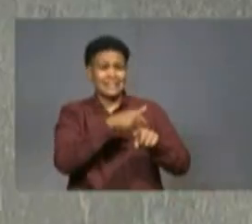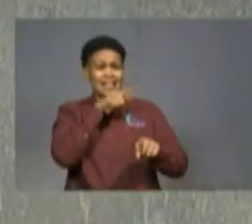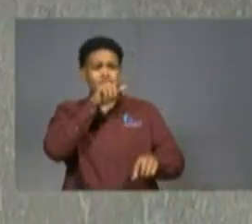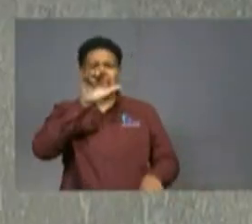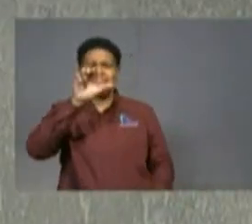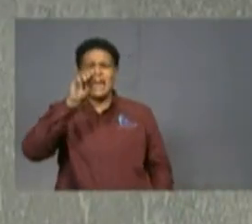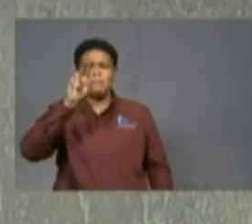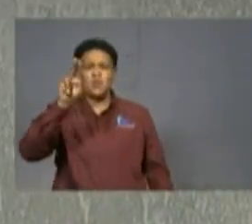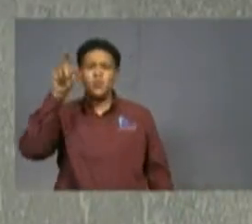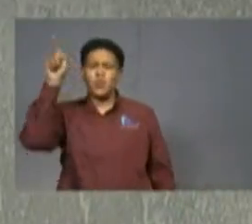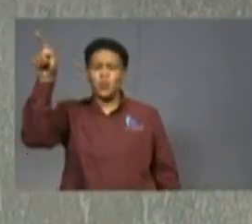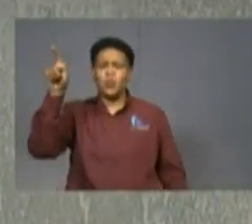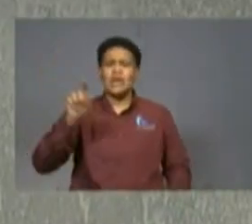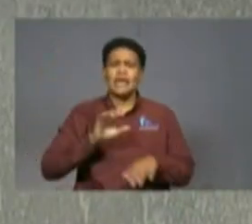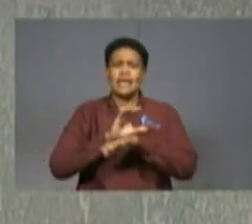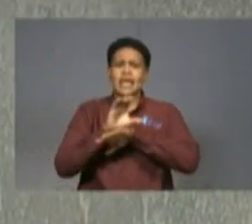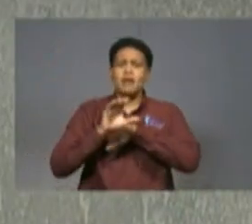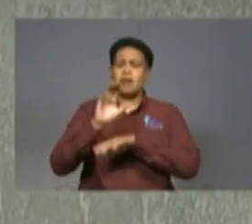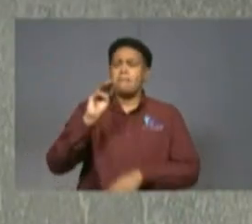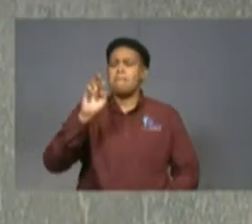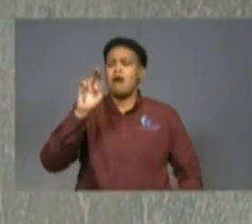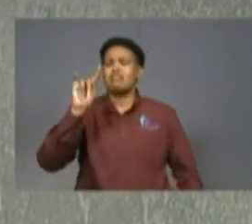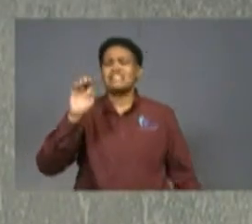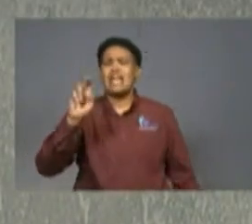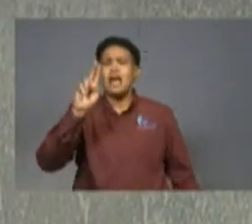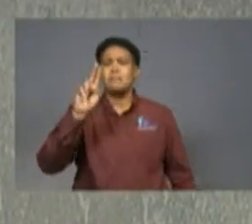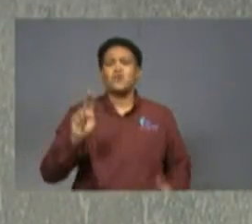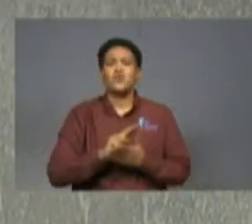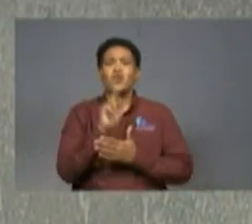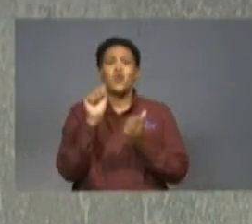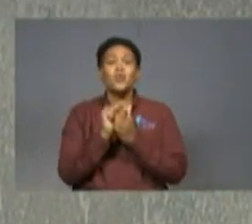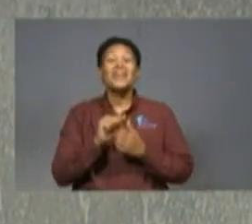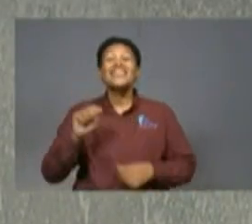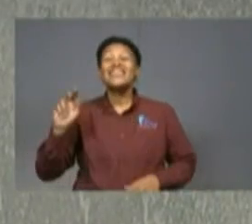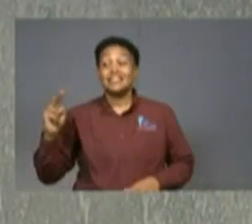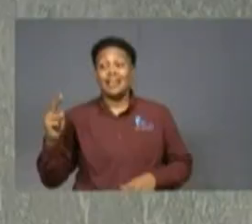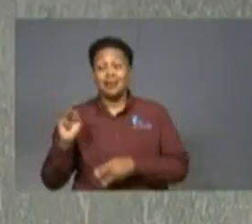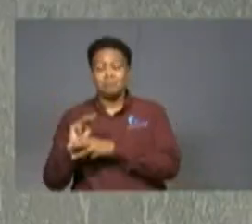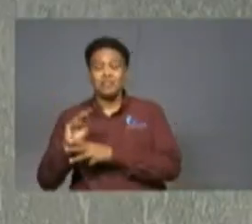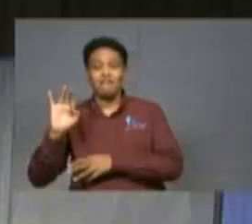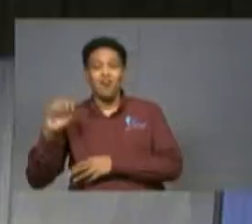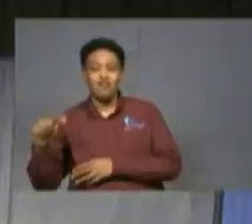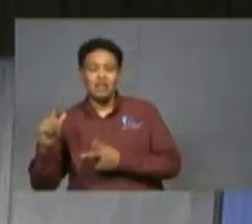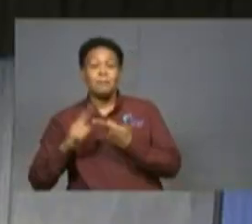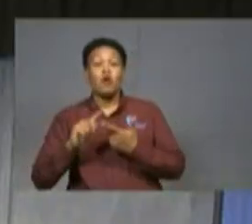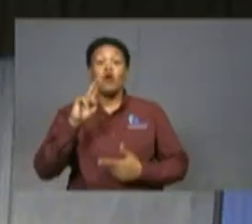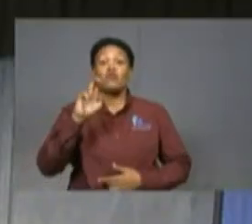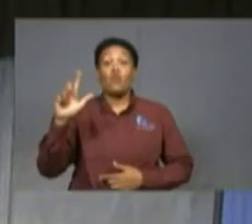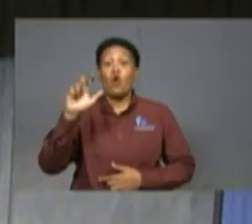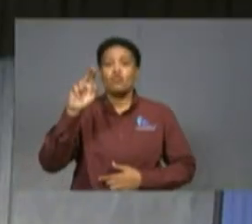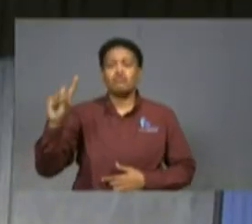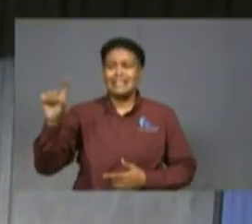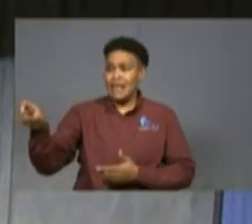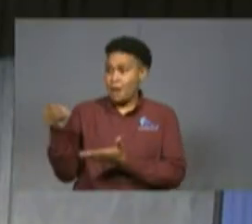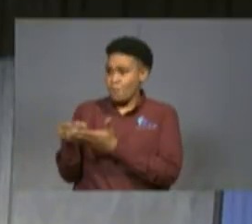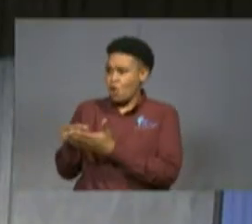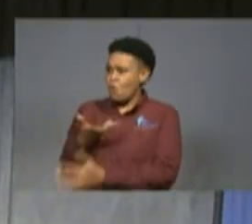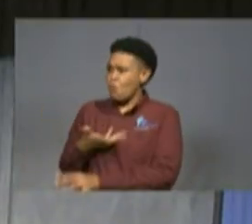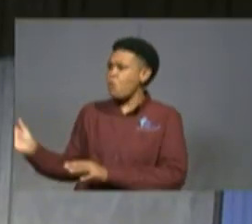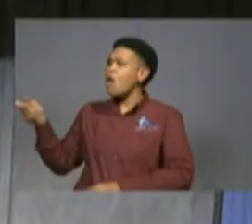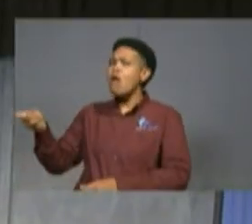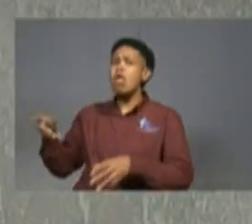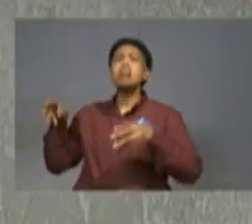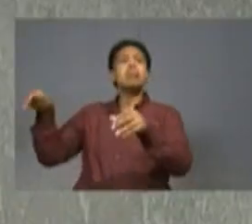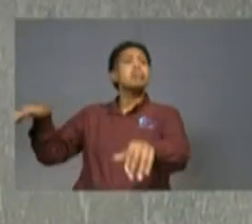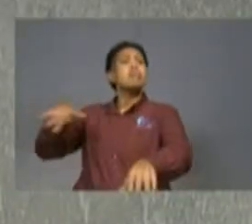CMU with State Minister Floyd Green and Royal Reid, that is funding that could have gone into ensuring that we had